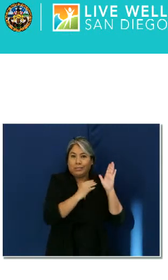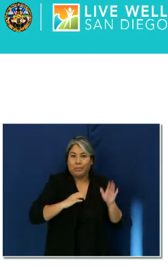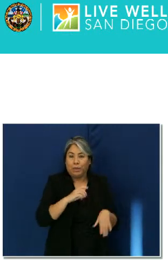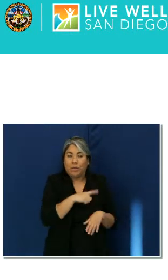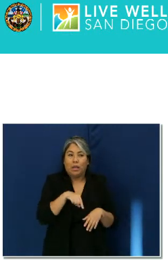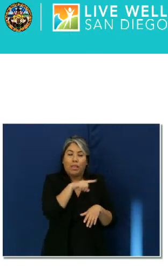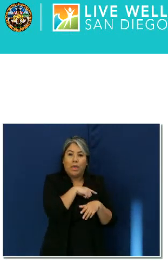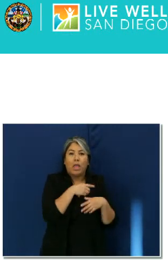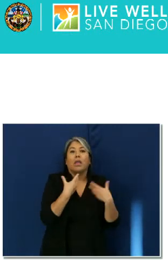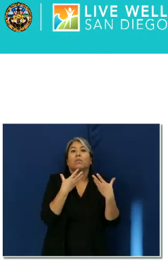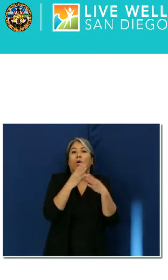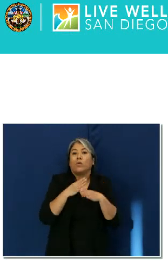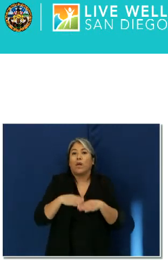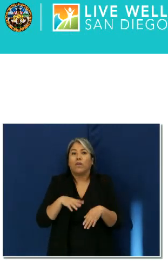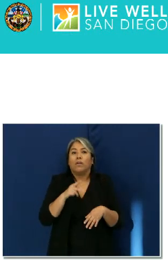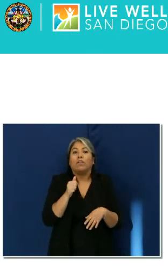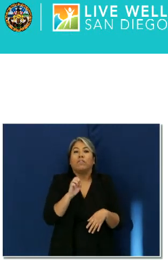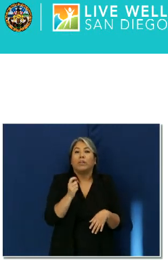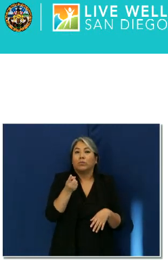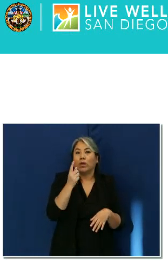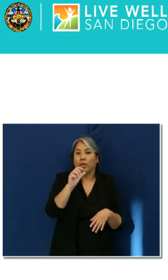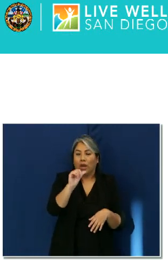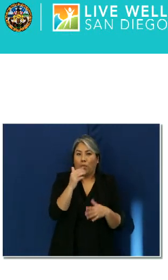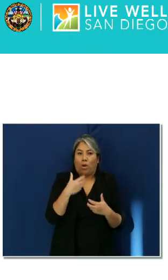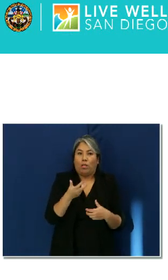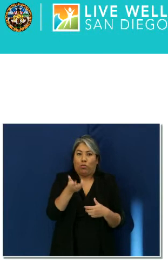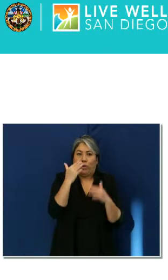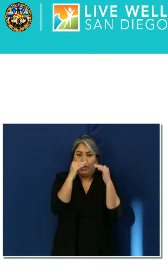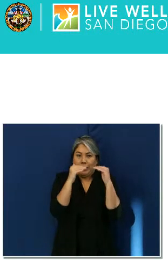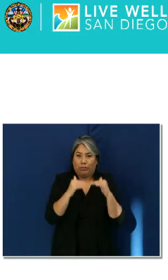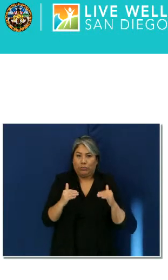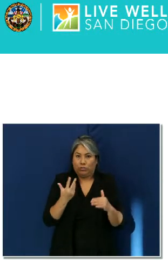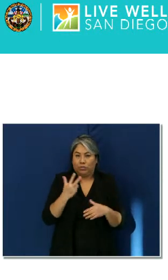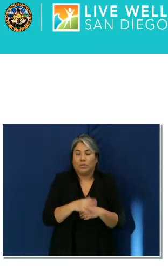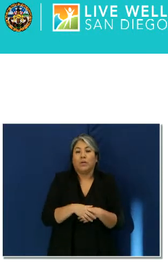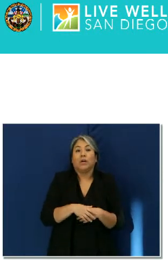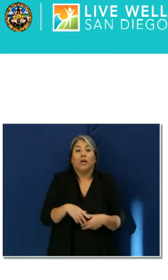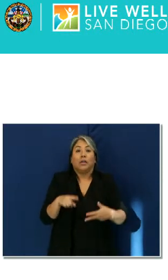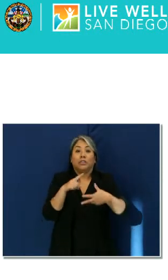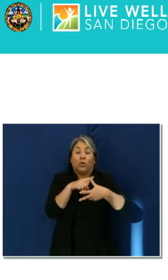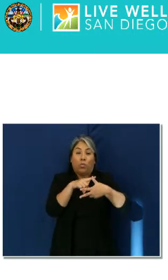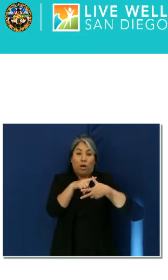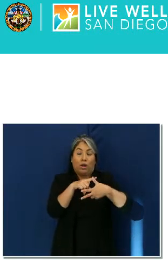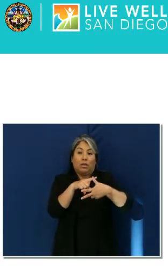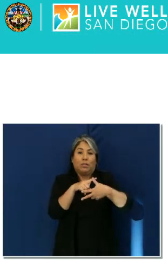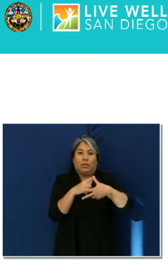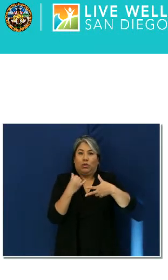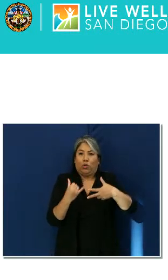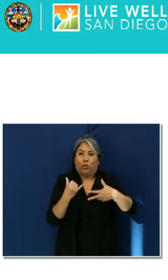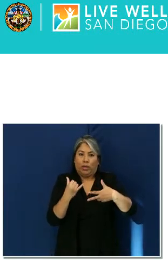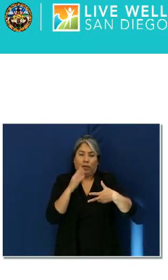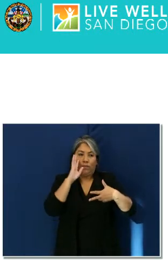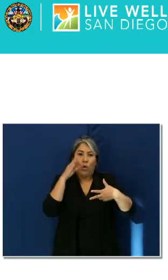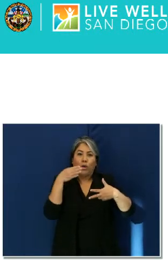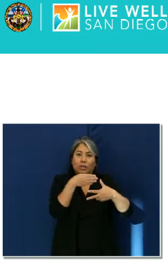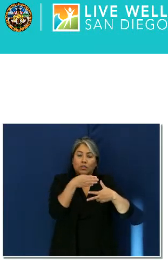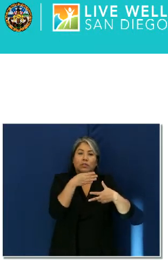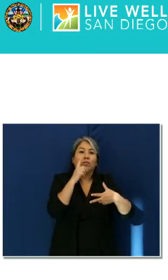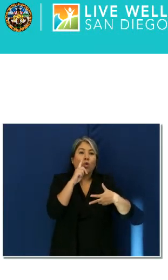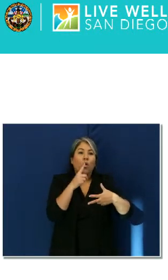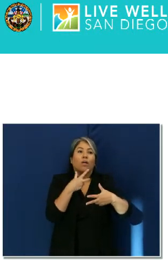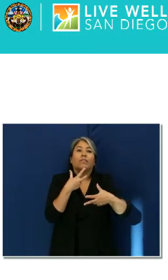down Phase 1A into 3 tiers. Tier 1 currently are focused for